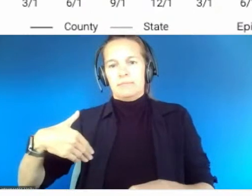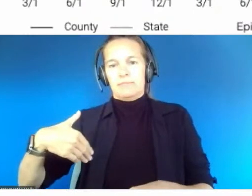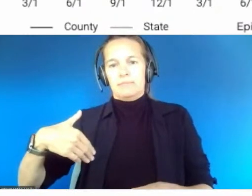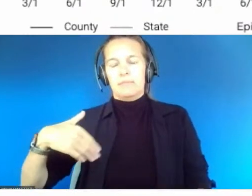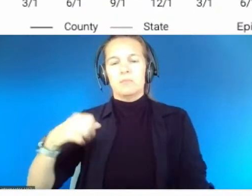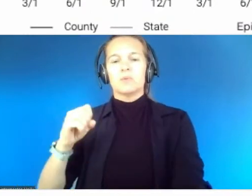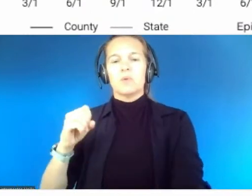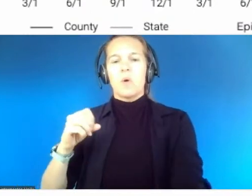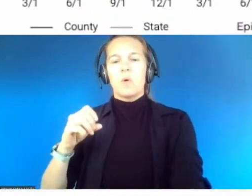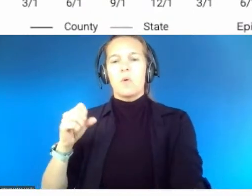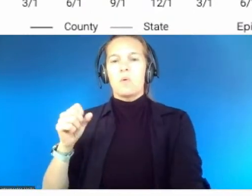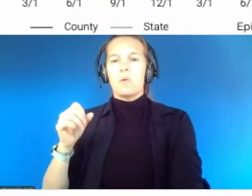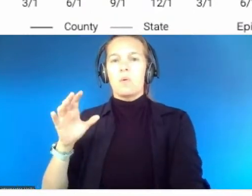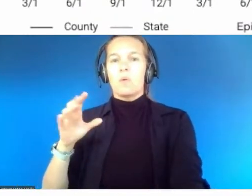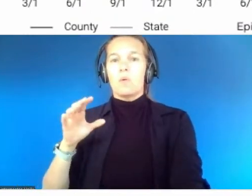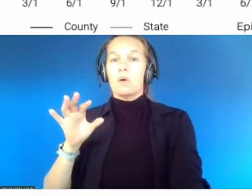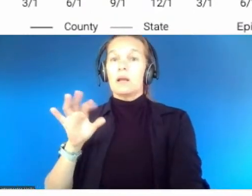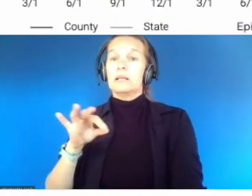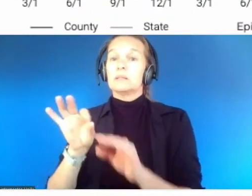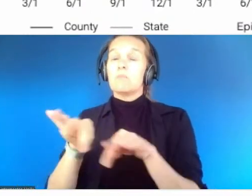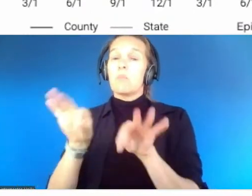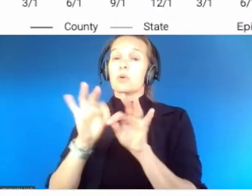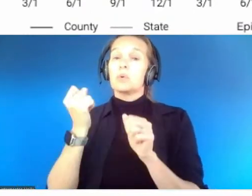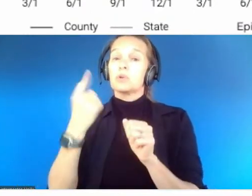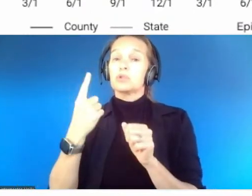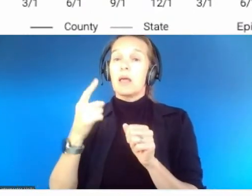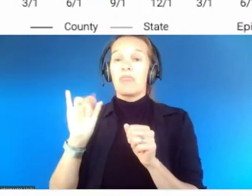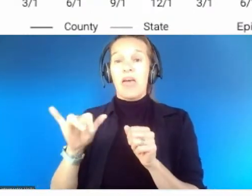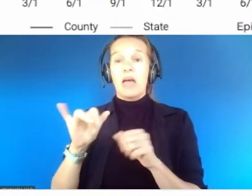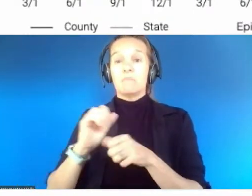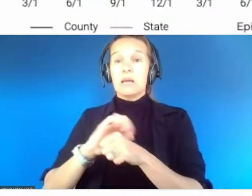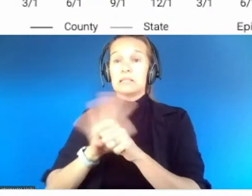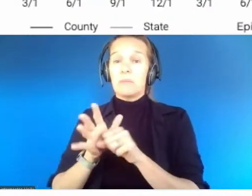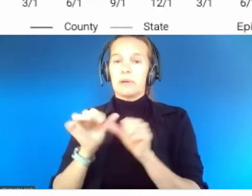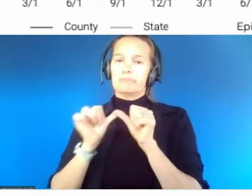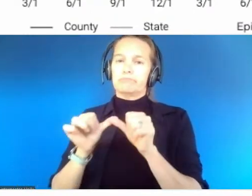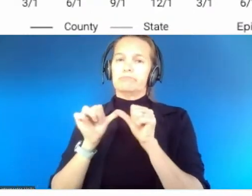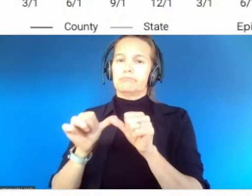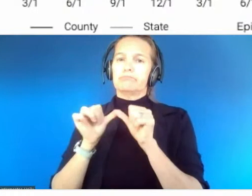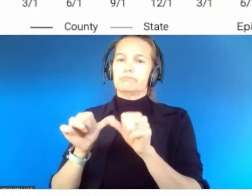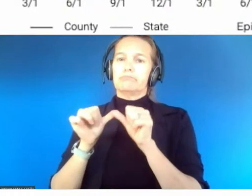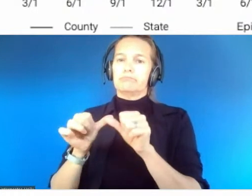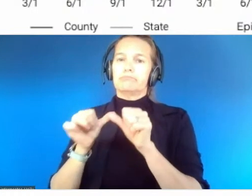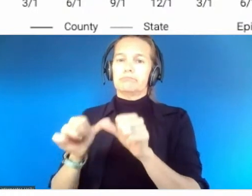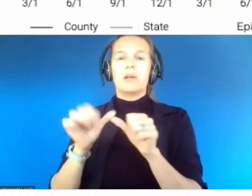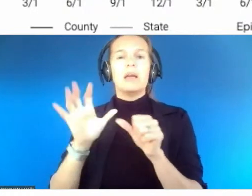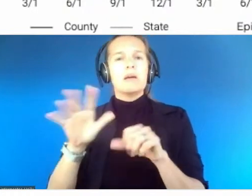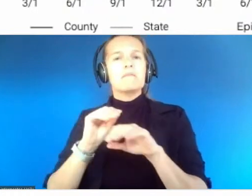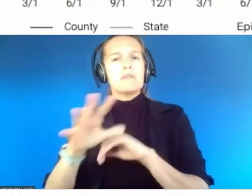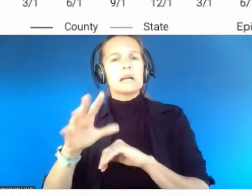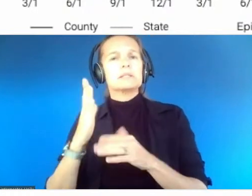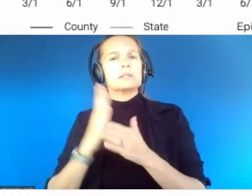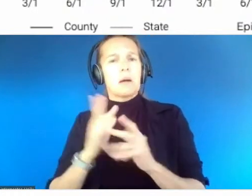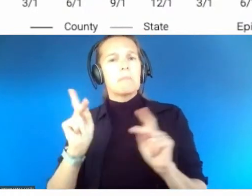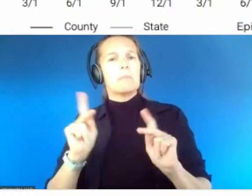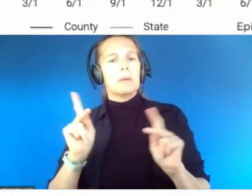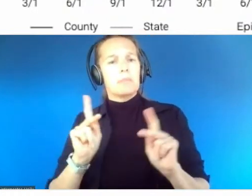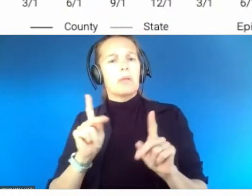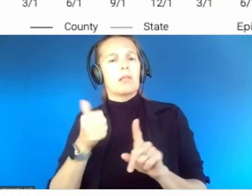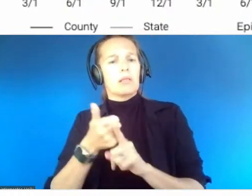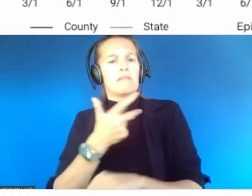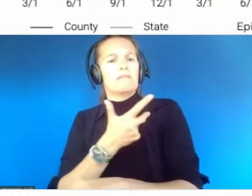understand that this pandemic is continuing to go on, though it affects some people who are vaccinated. The